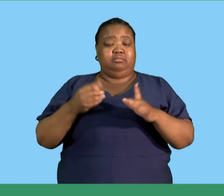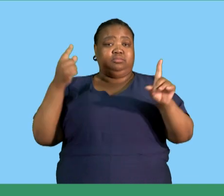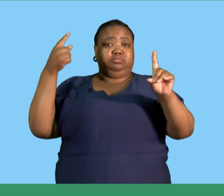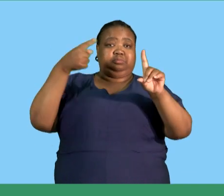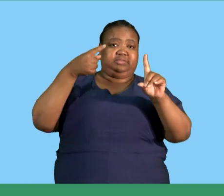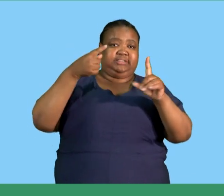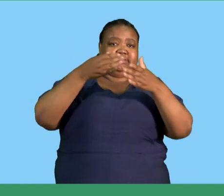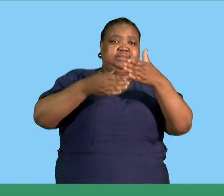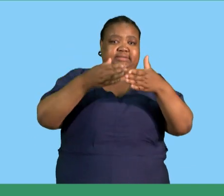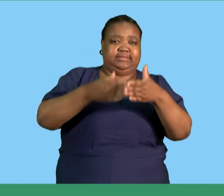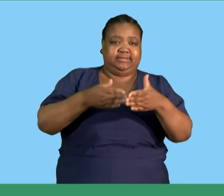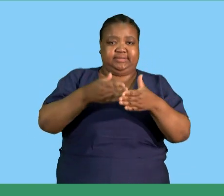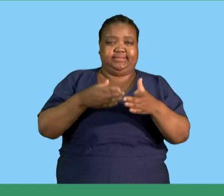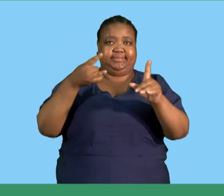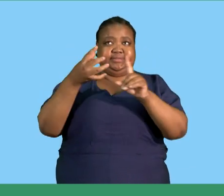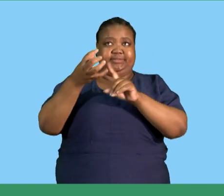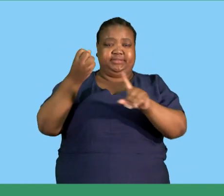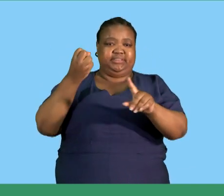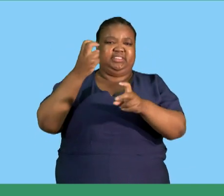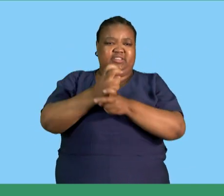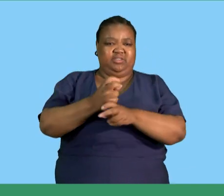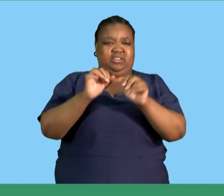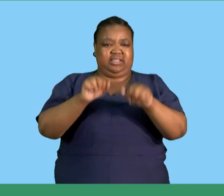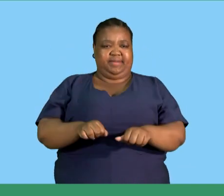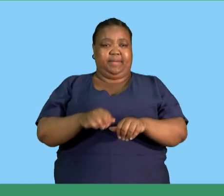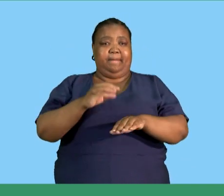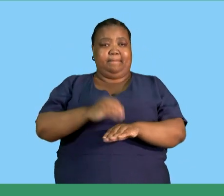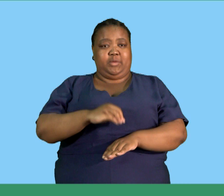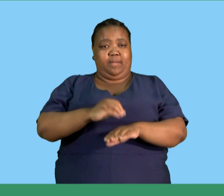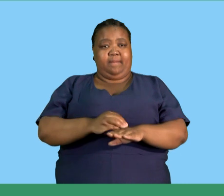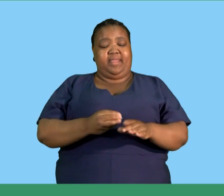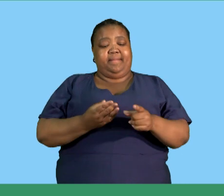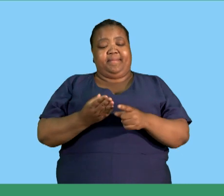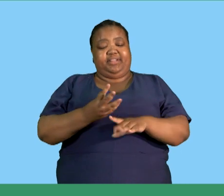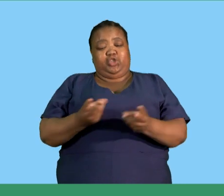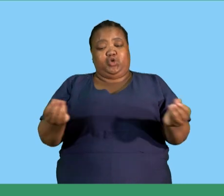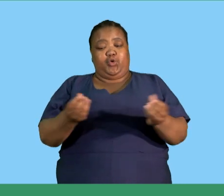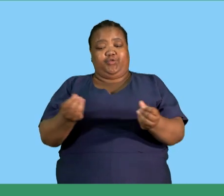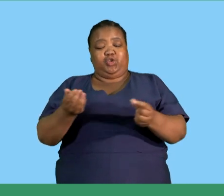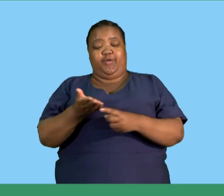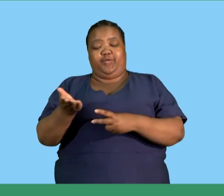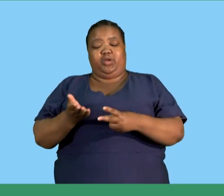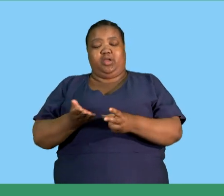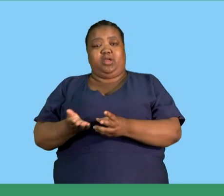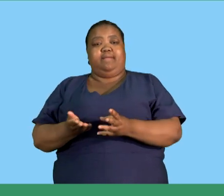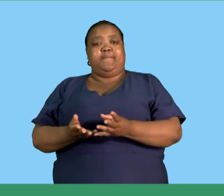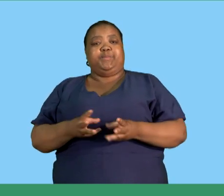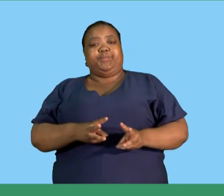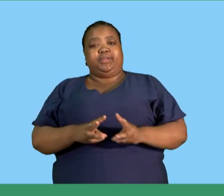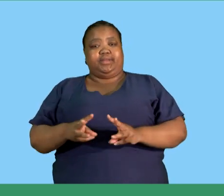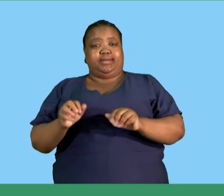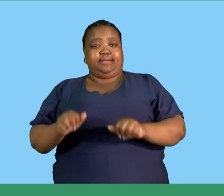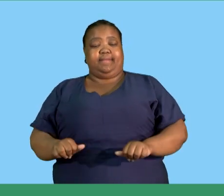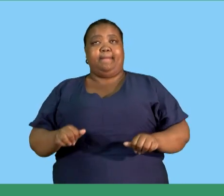we want to achieve. Whereas with the techniques, it's what? The various problem solving techniques which